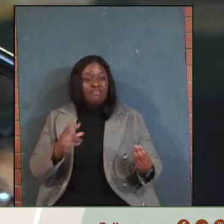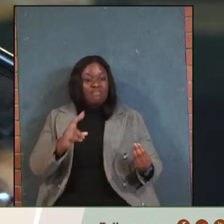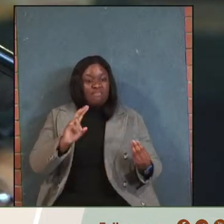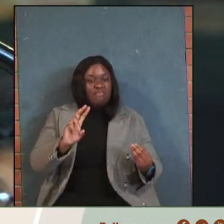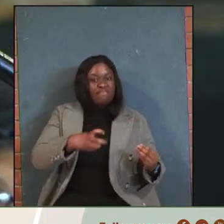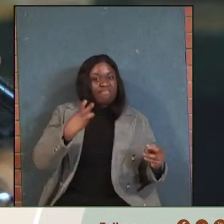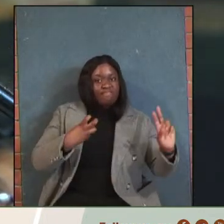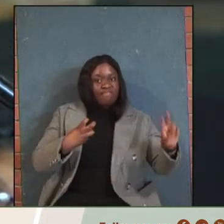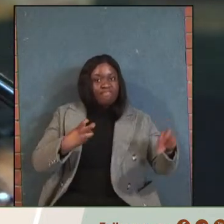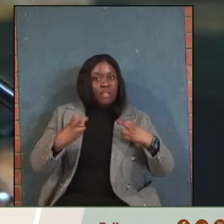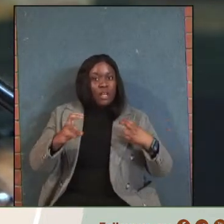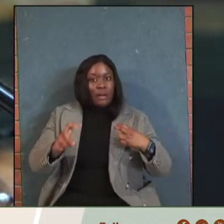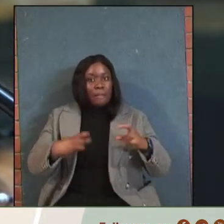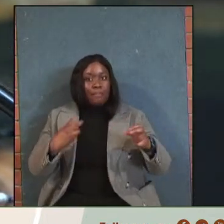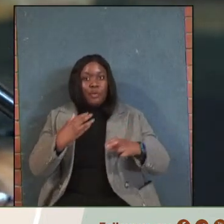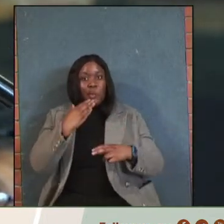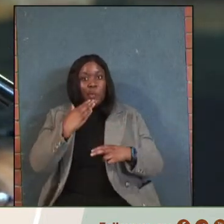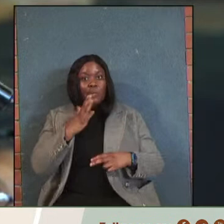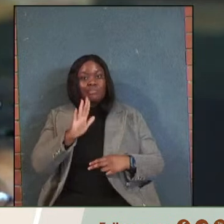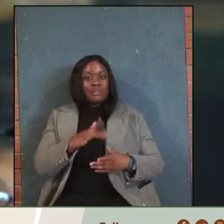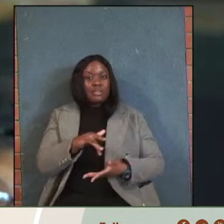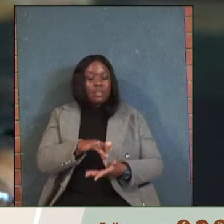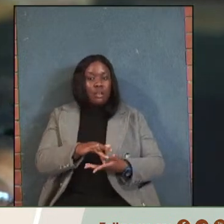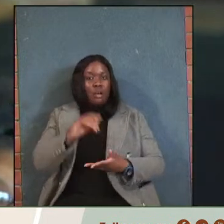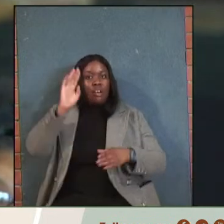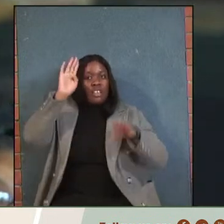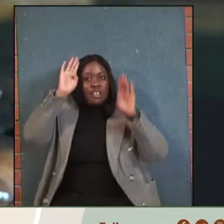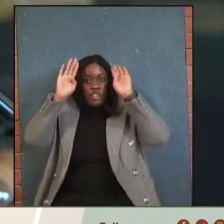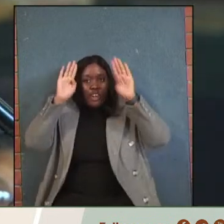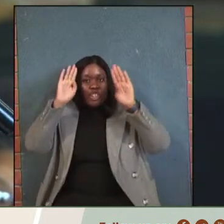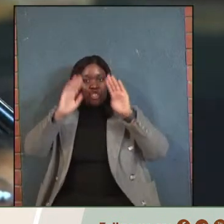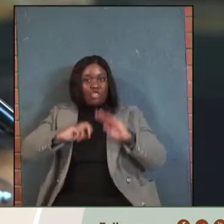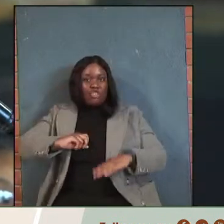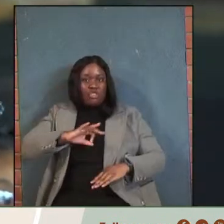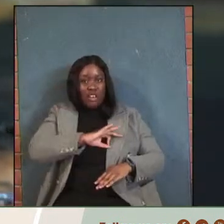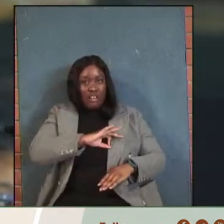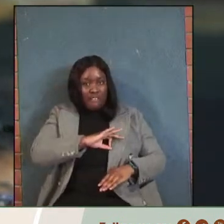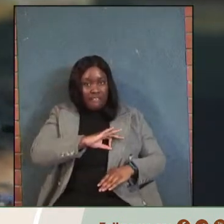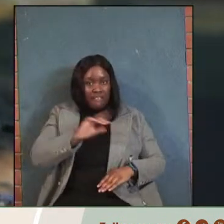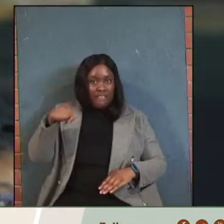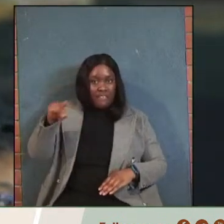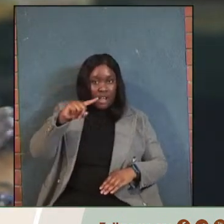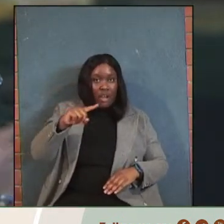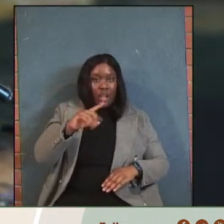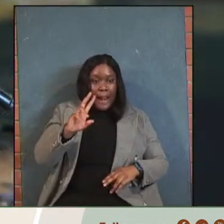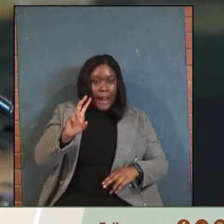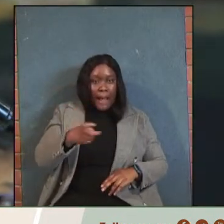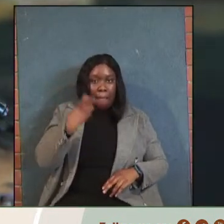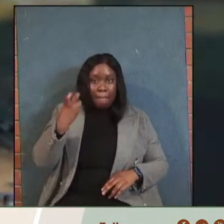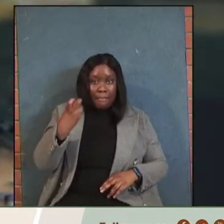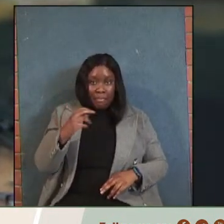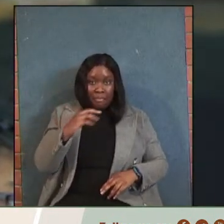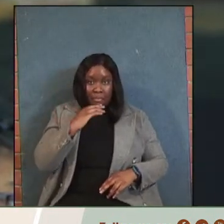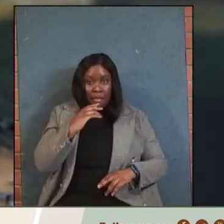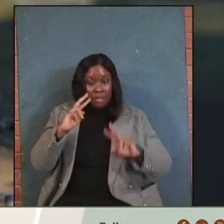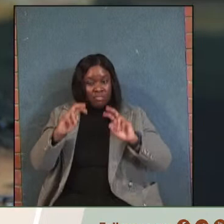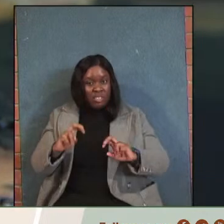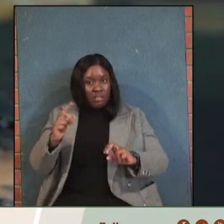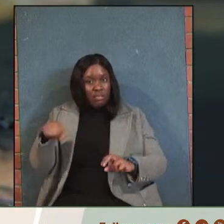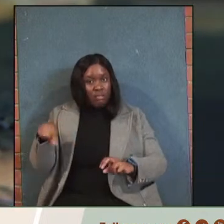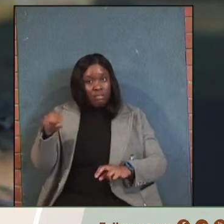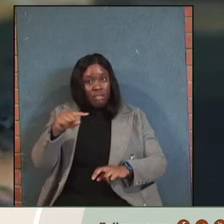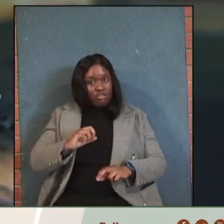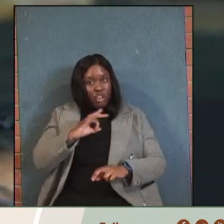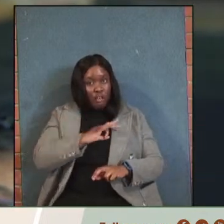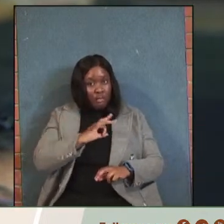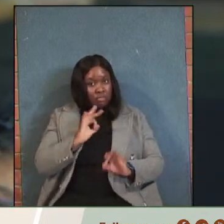of those aftercare centers. So we need qualified staff. We need to do proper investigations to find out whether these people